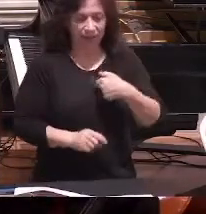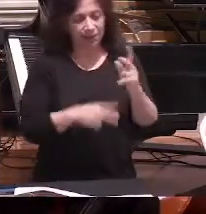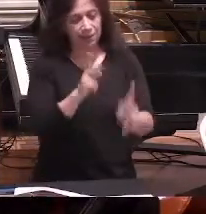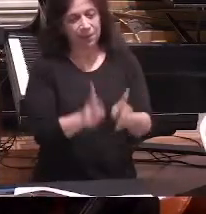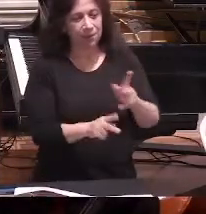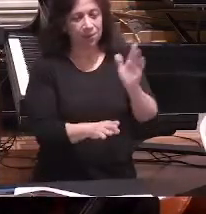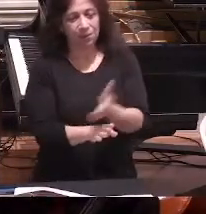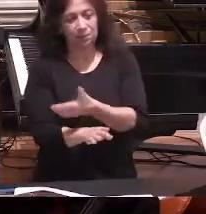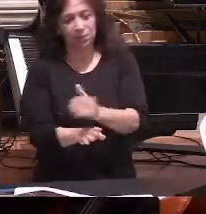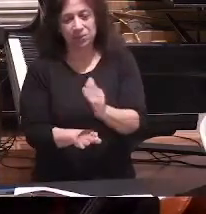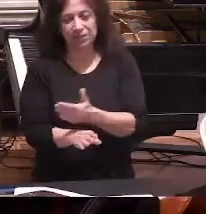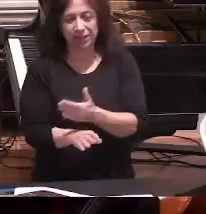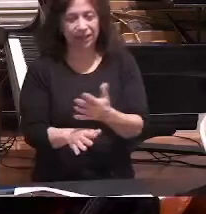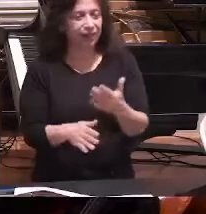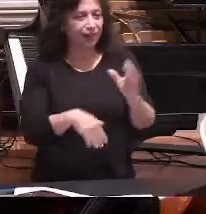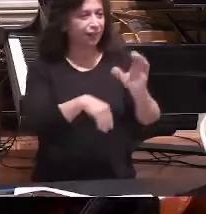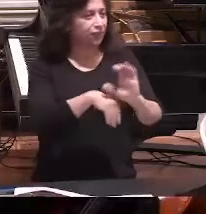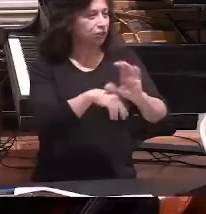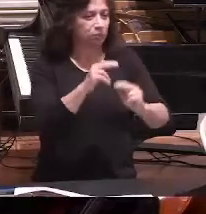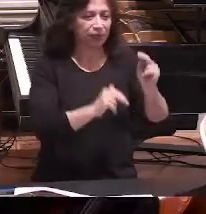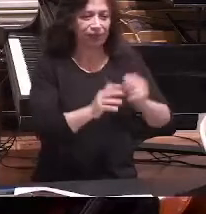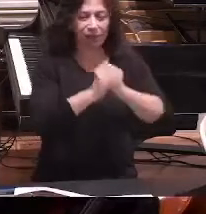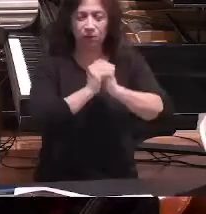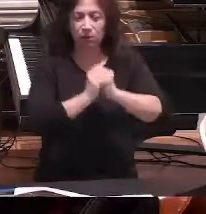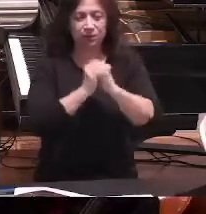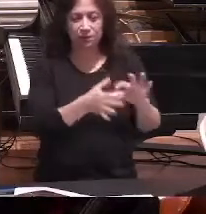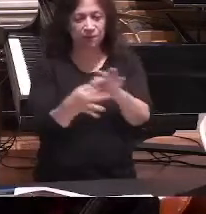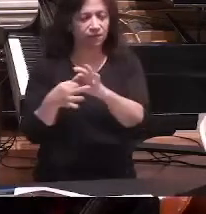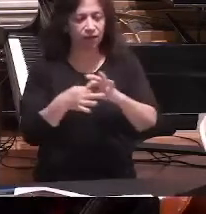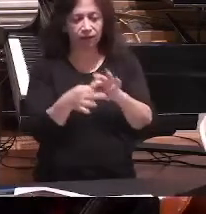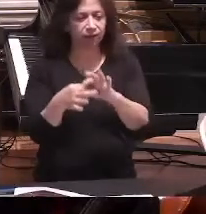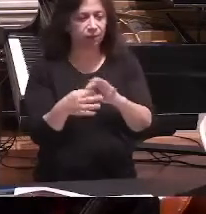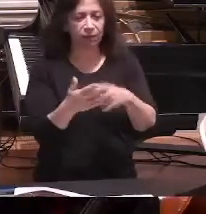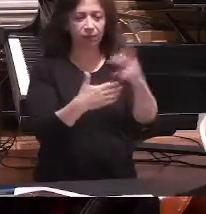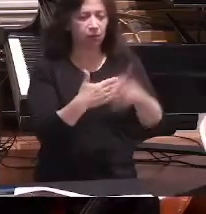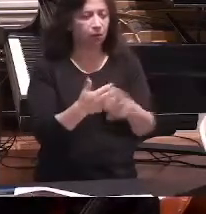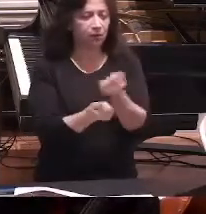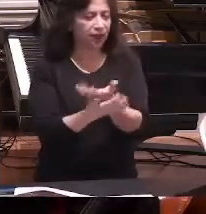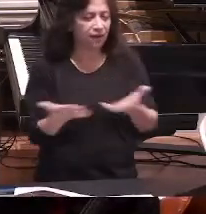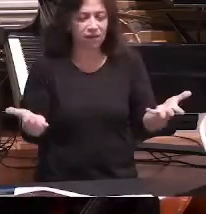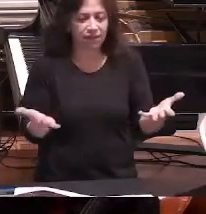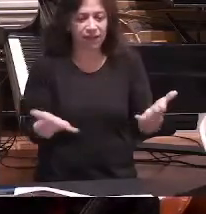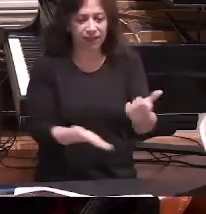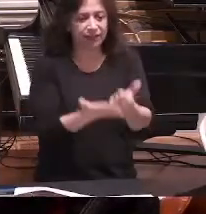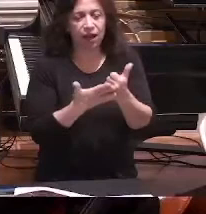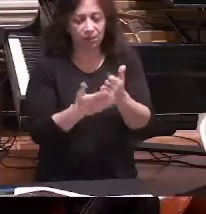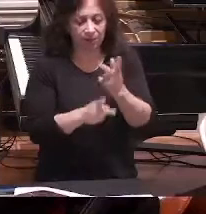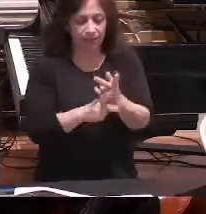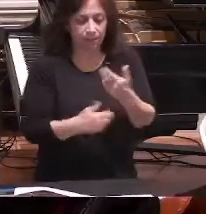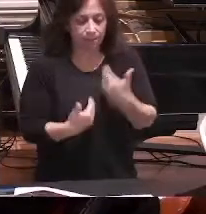the music, the sanctuary, the worship, the fellowship, and the programs, they have all helped keep